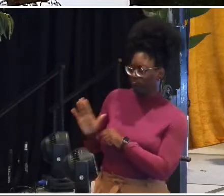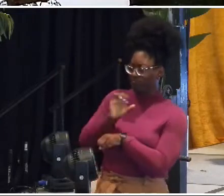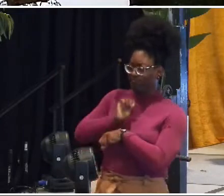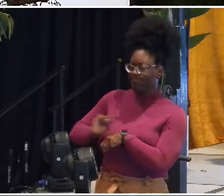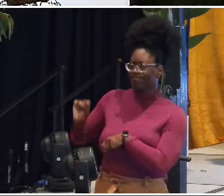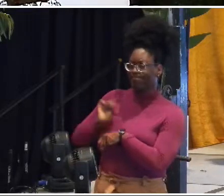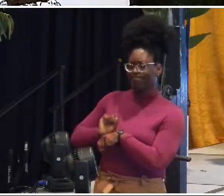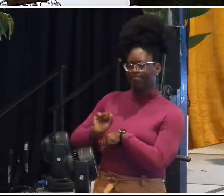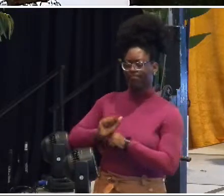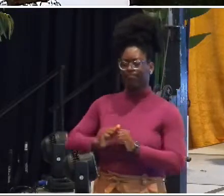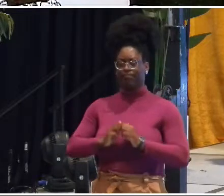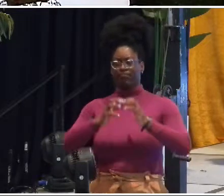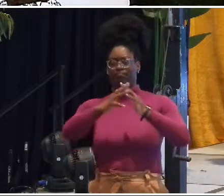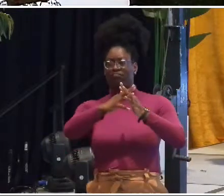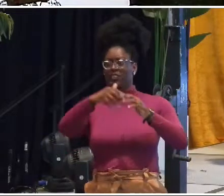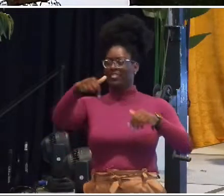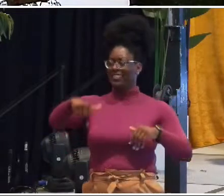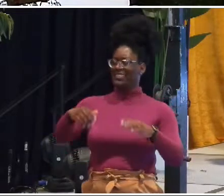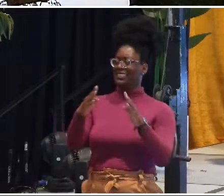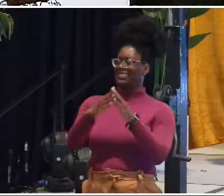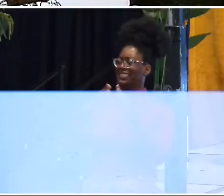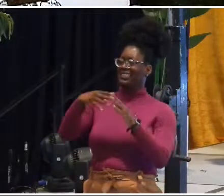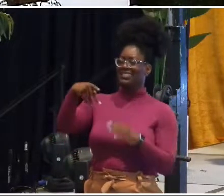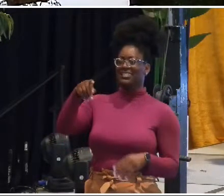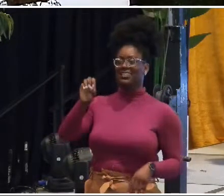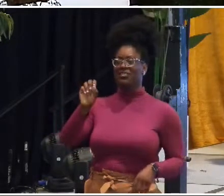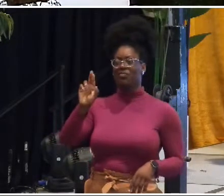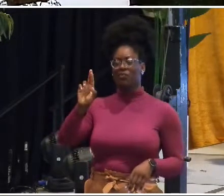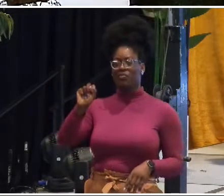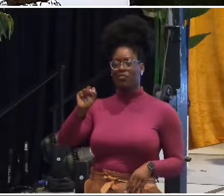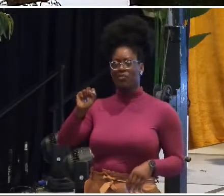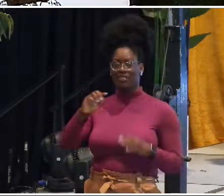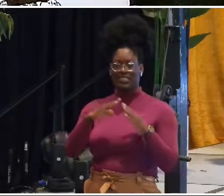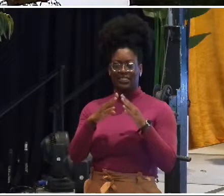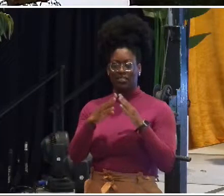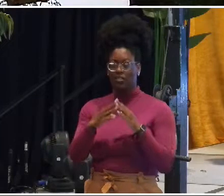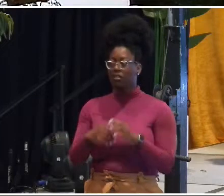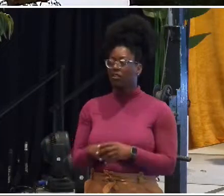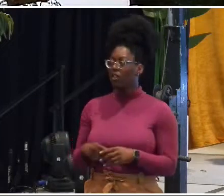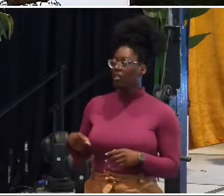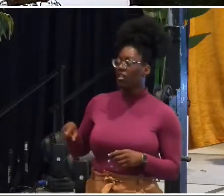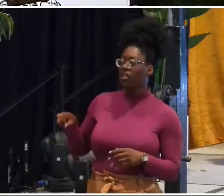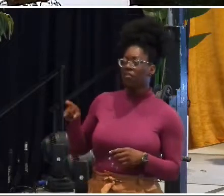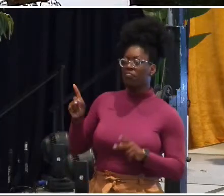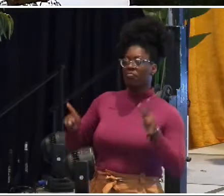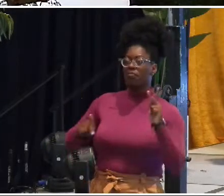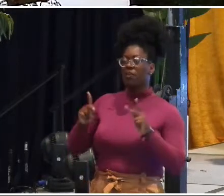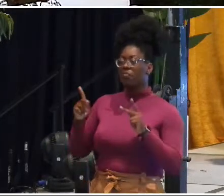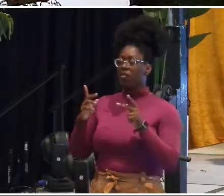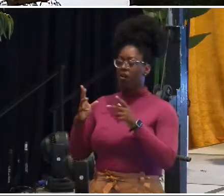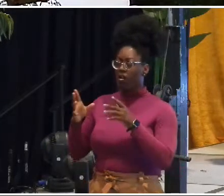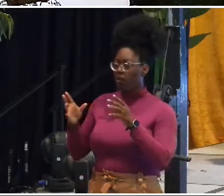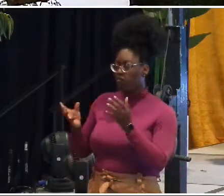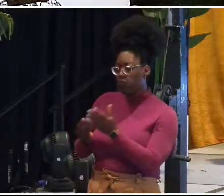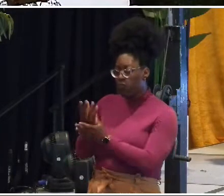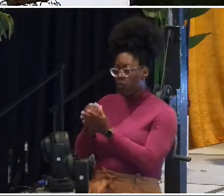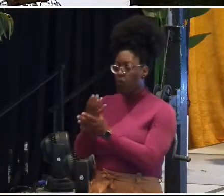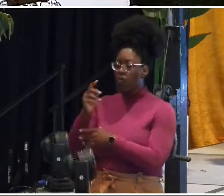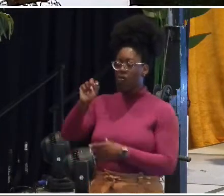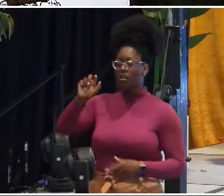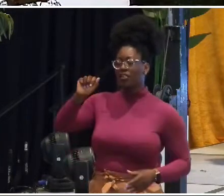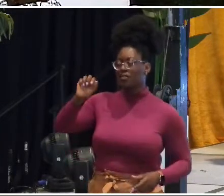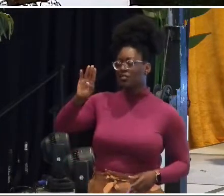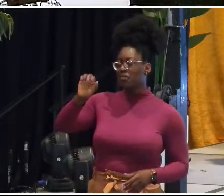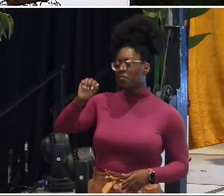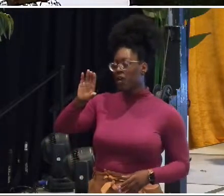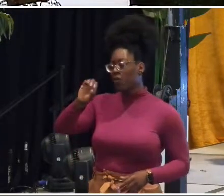city. As agriculturists who tended the cash crop of tobacco, to shipbuilders, domestics,